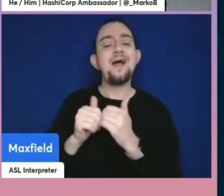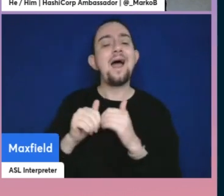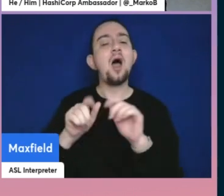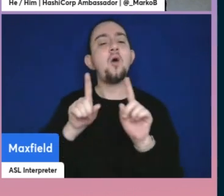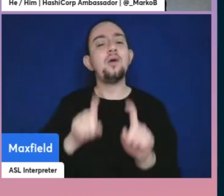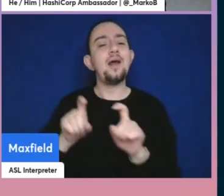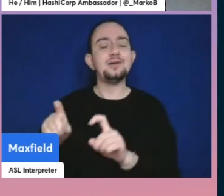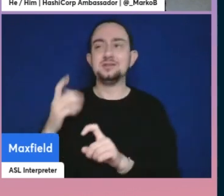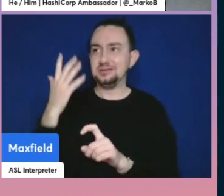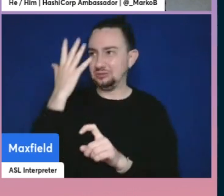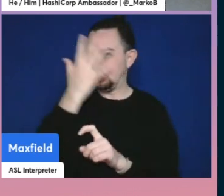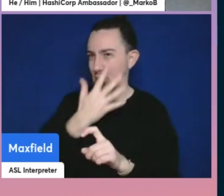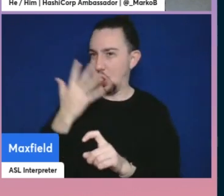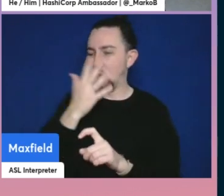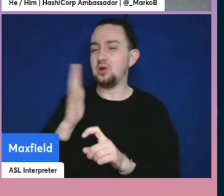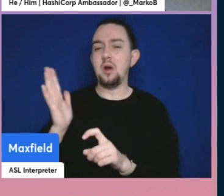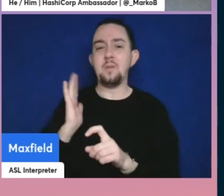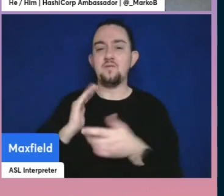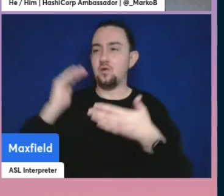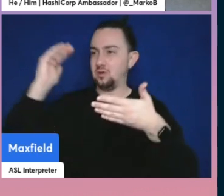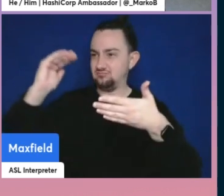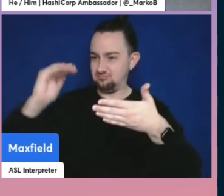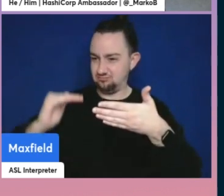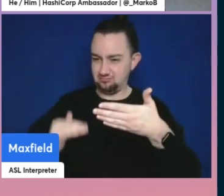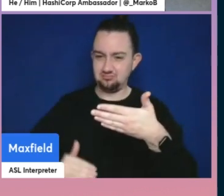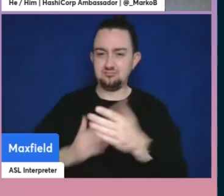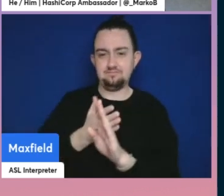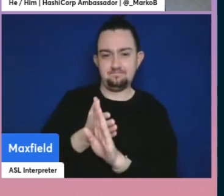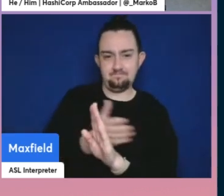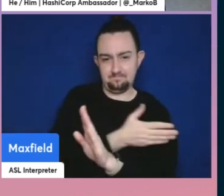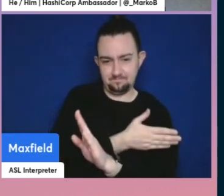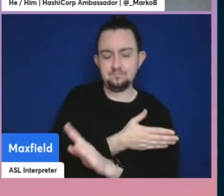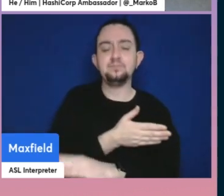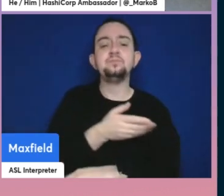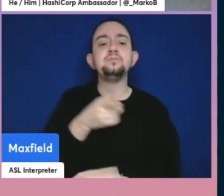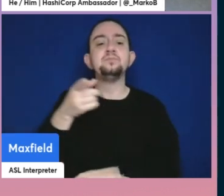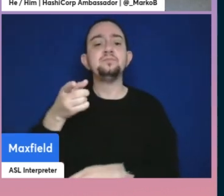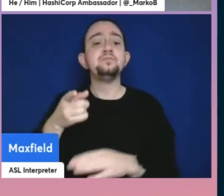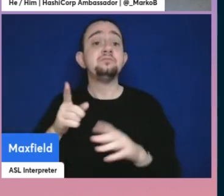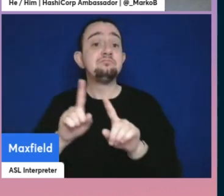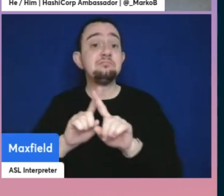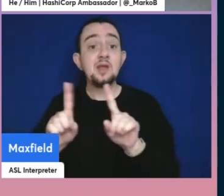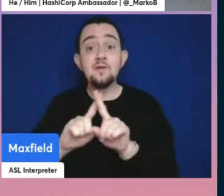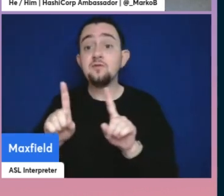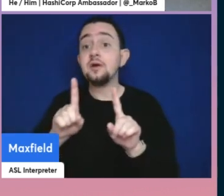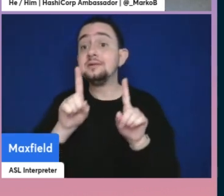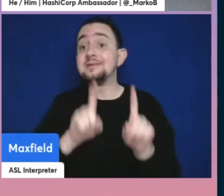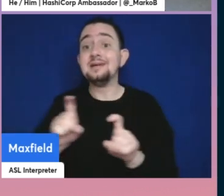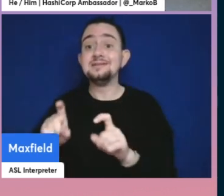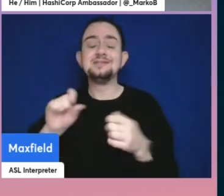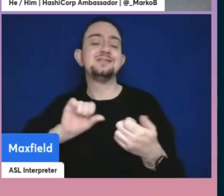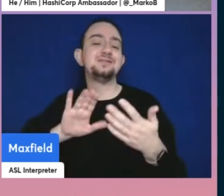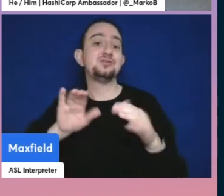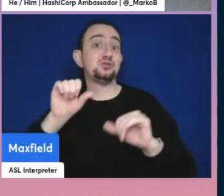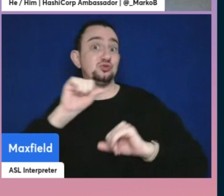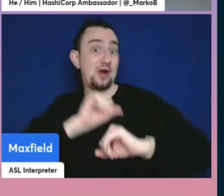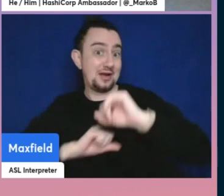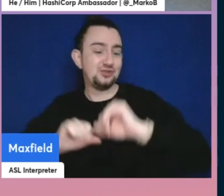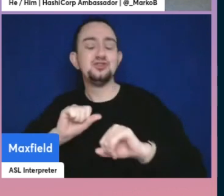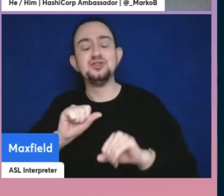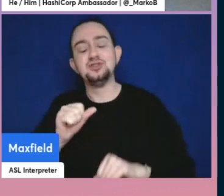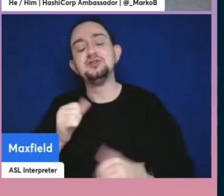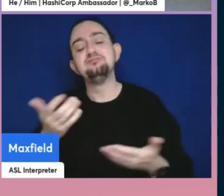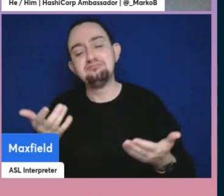landscape looked like up to this point, obviously there are different testing strategies you can use. So you